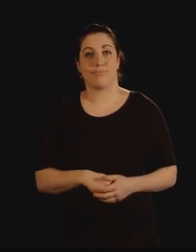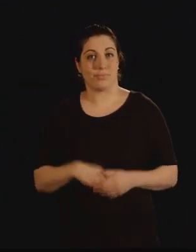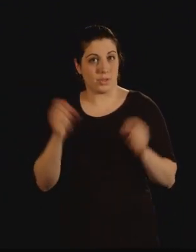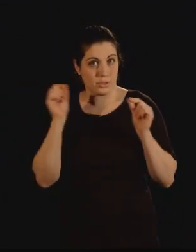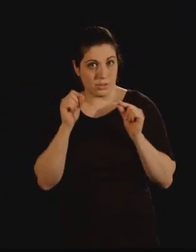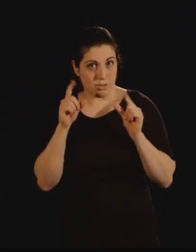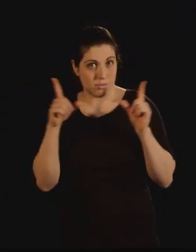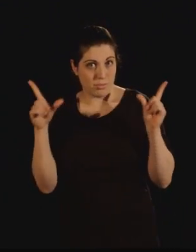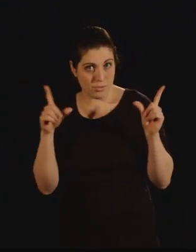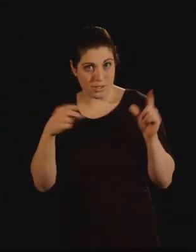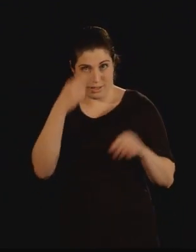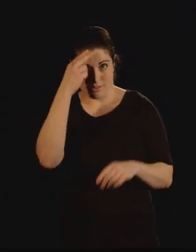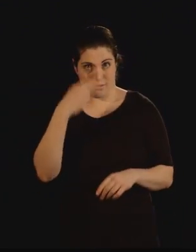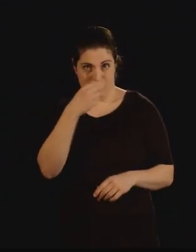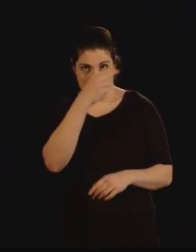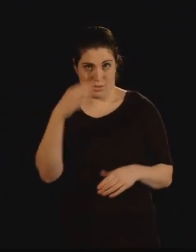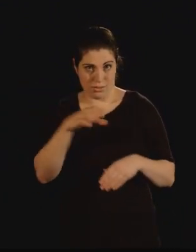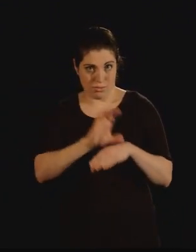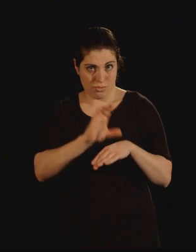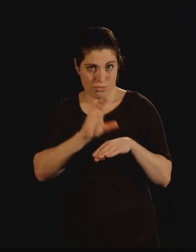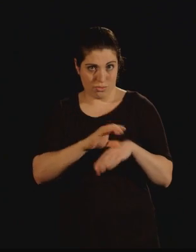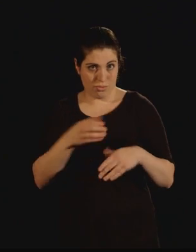Surprising, since it's the Catholic Church?